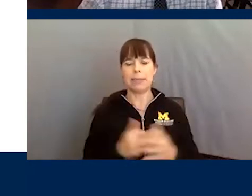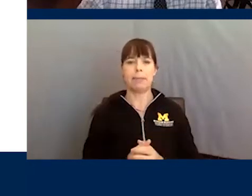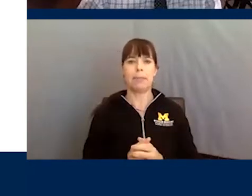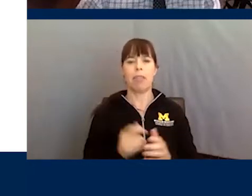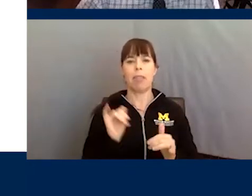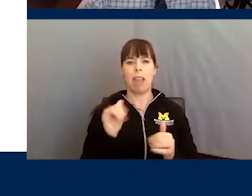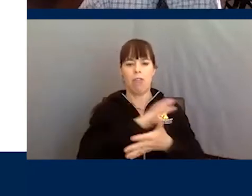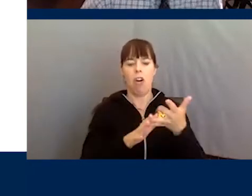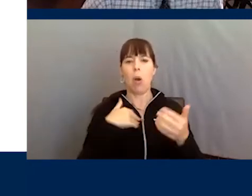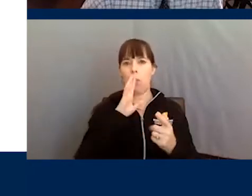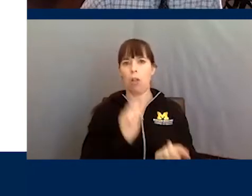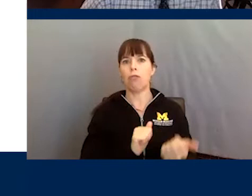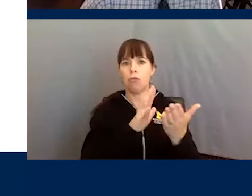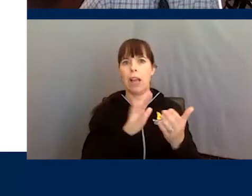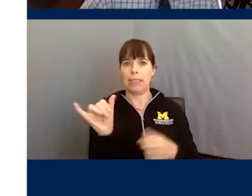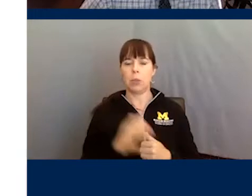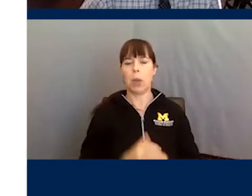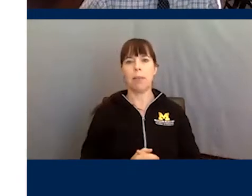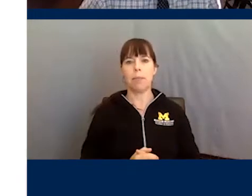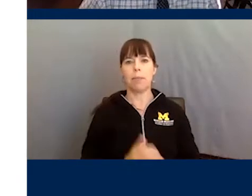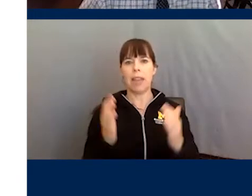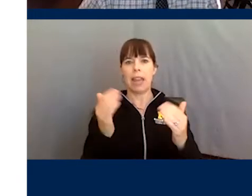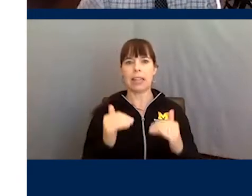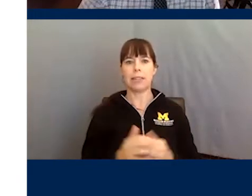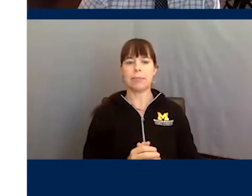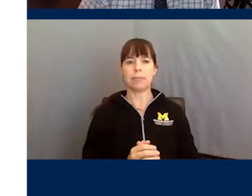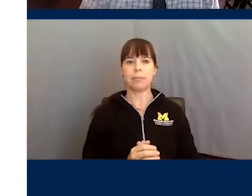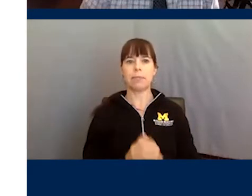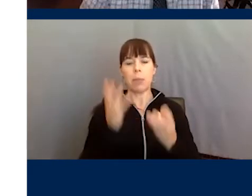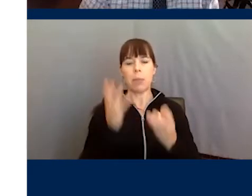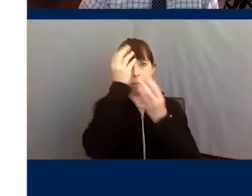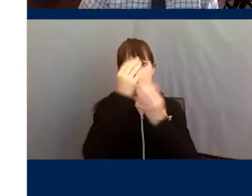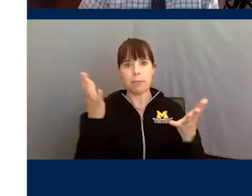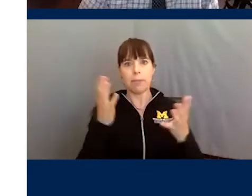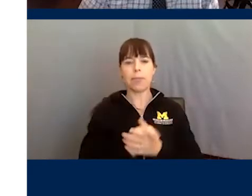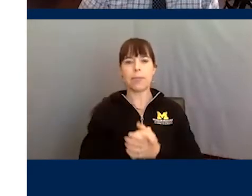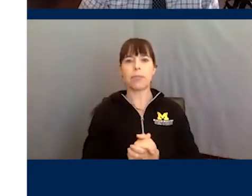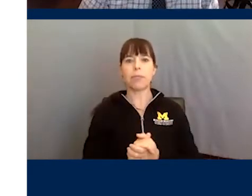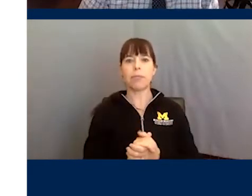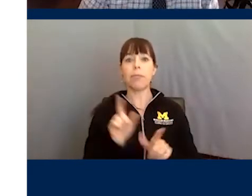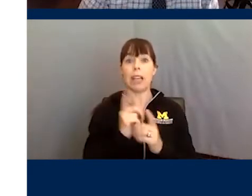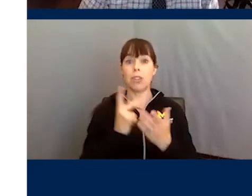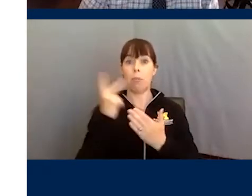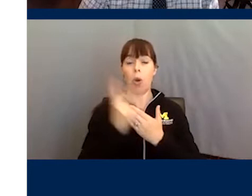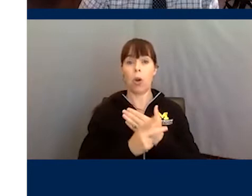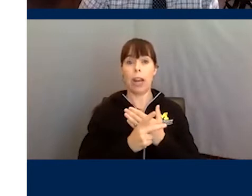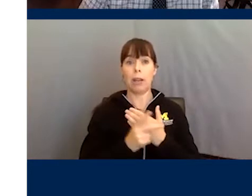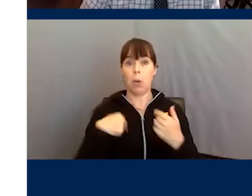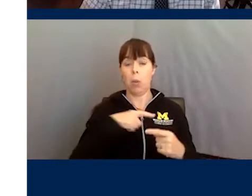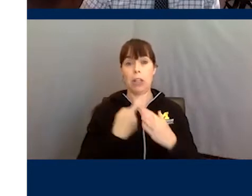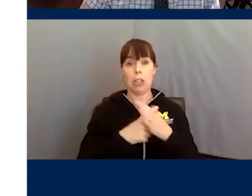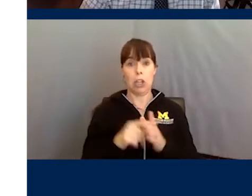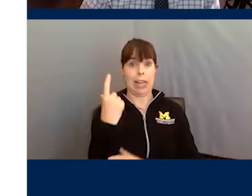things we're interested in doing as well. Next slide. I want to let you know that as a program that we started